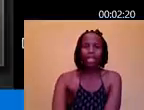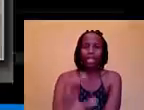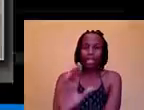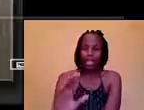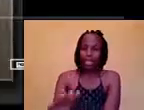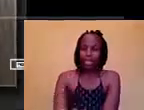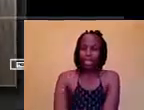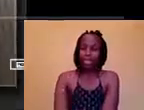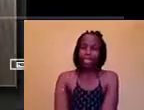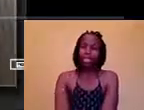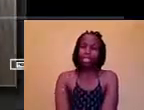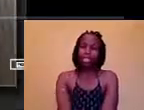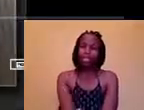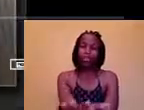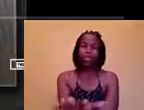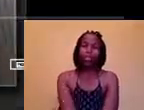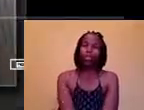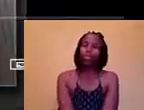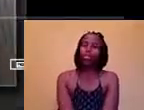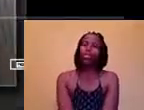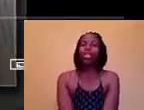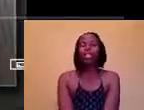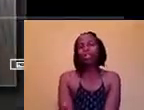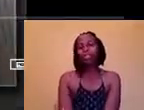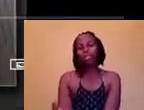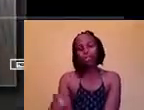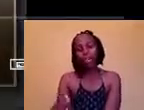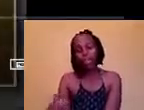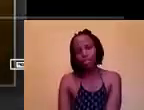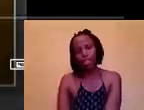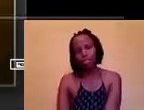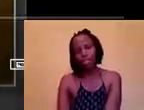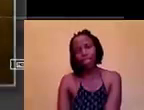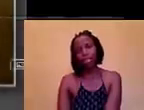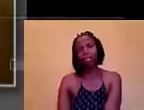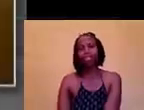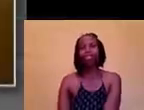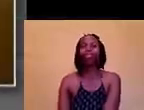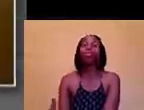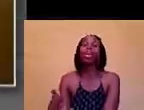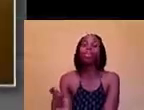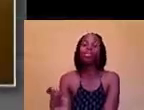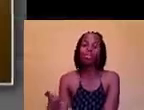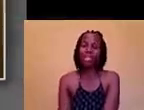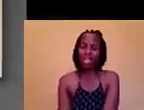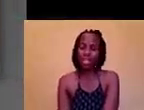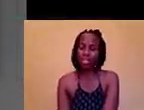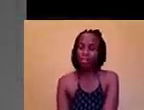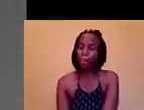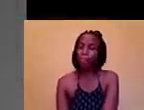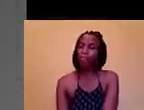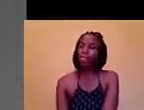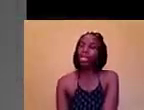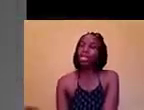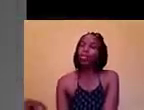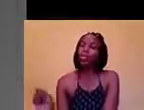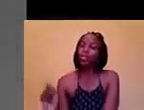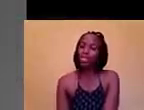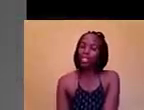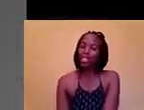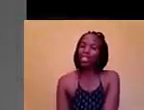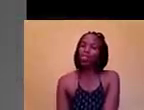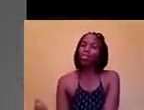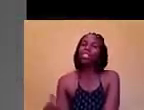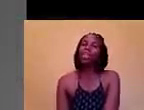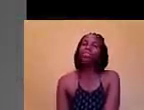assignments. This is what you're going to need. Even if you handwrite your assignment, you will have to scan it.